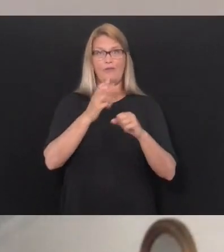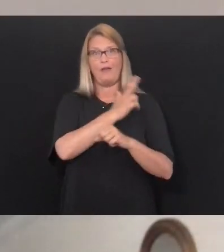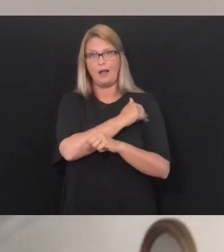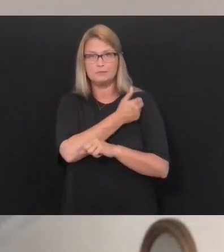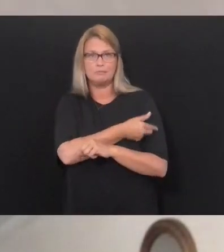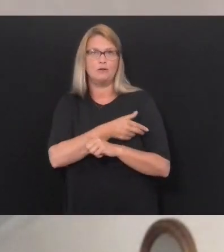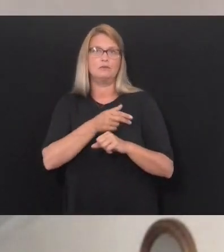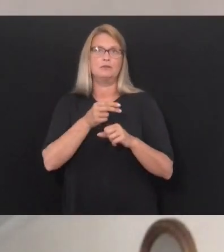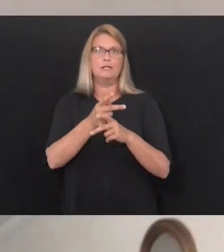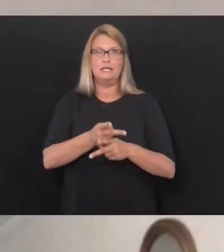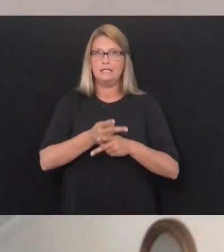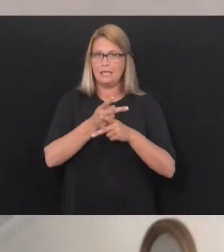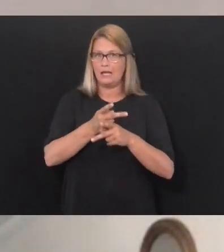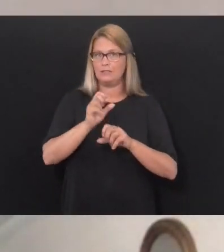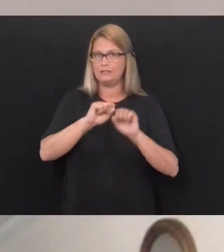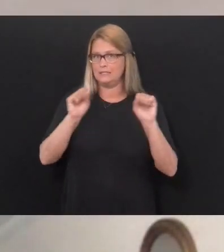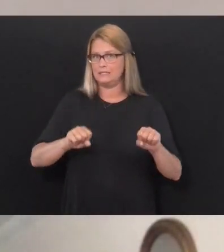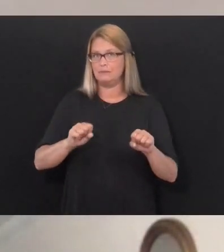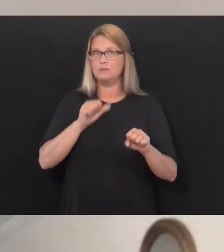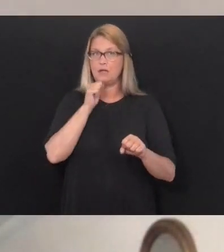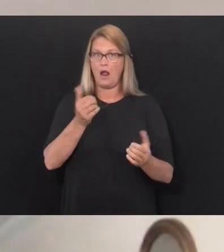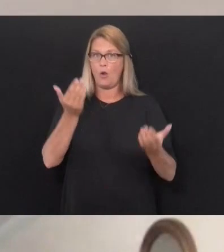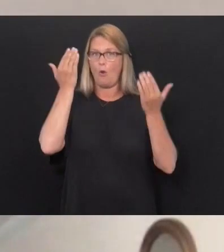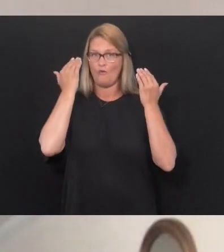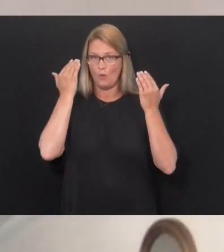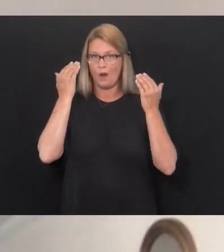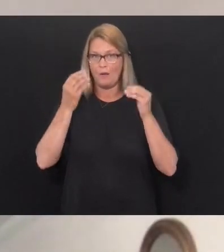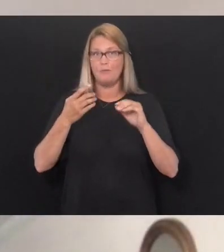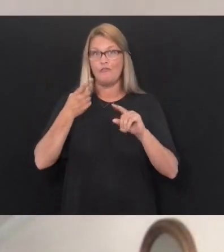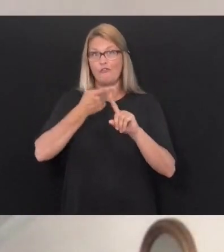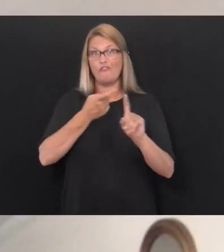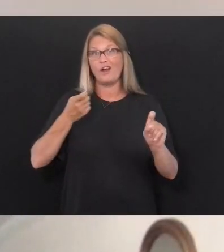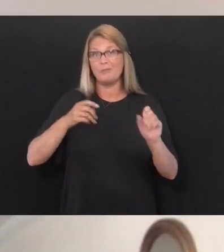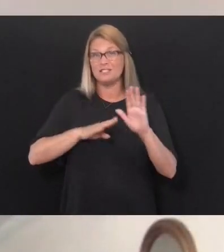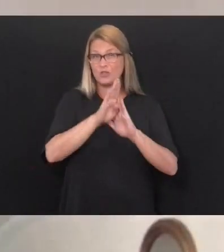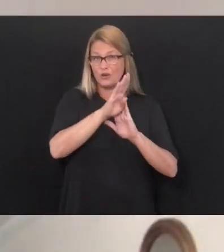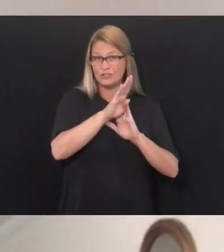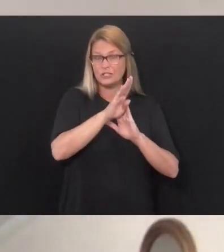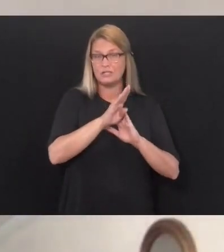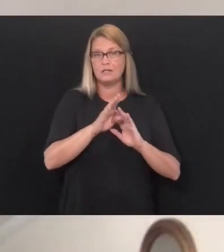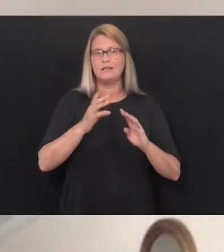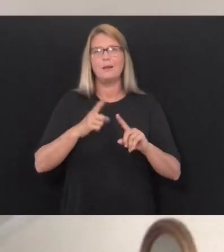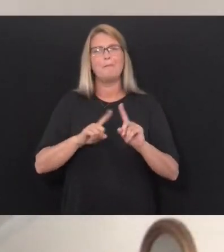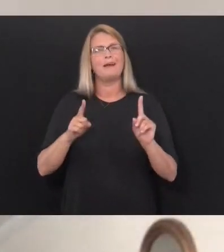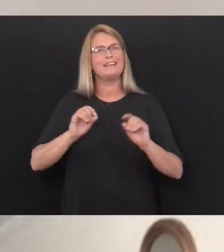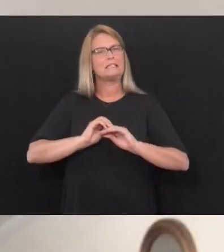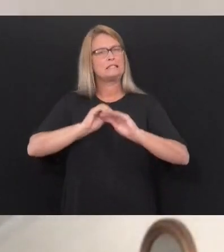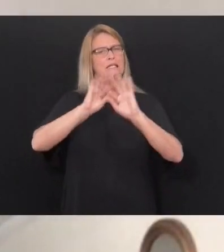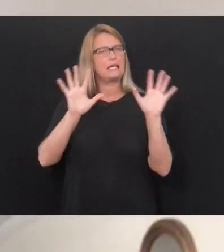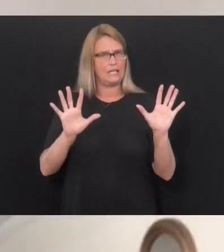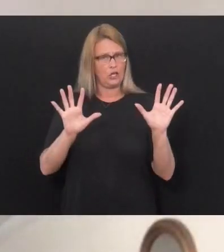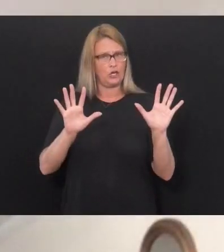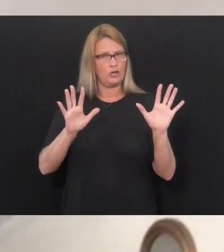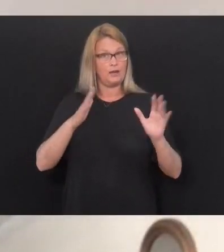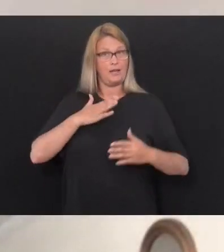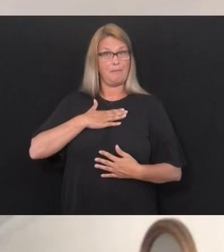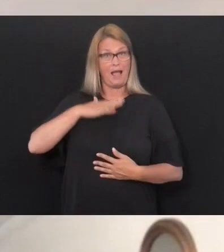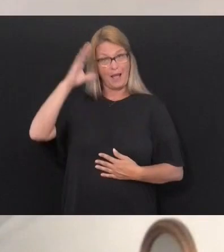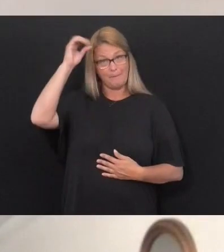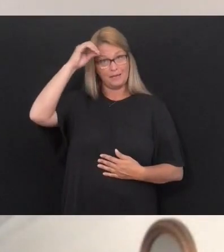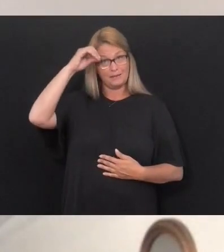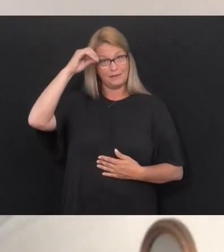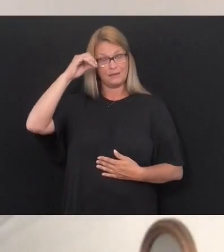of a mask is nothing. It's nothing. And absolutely, but we've got to absolutely know that